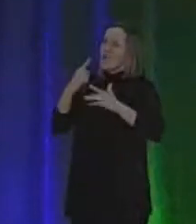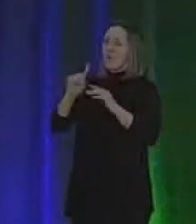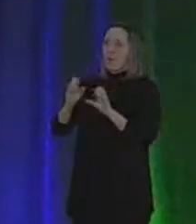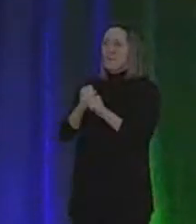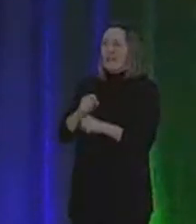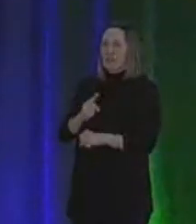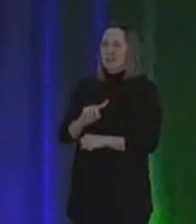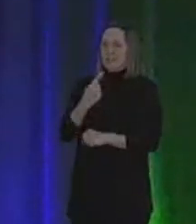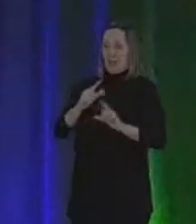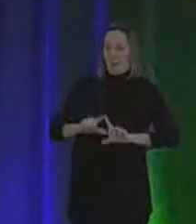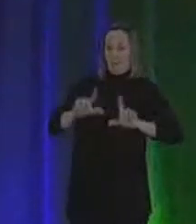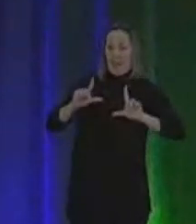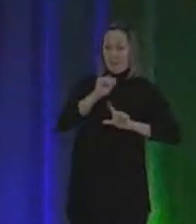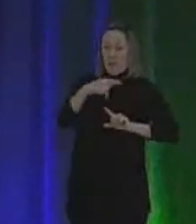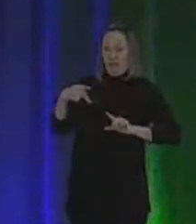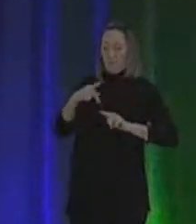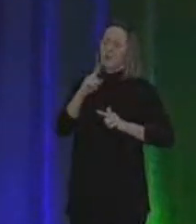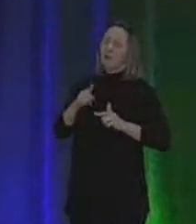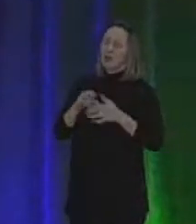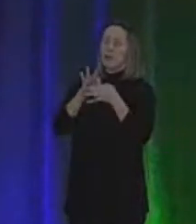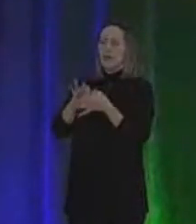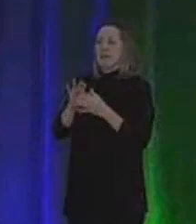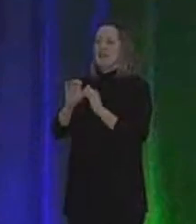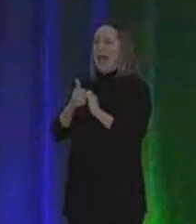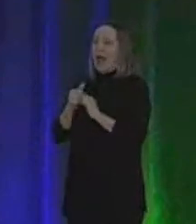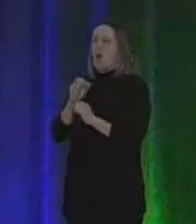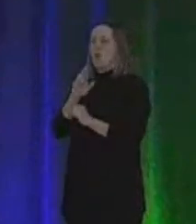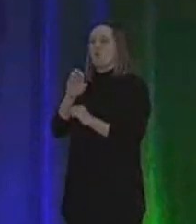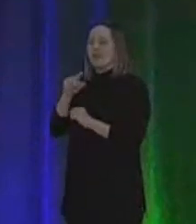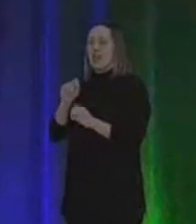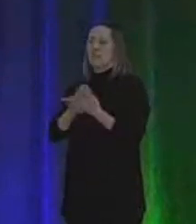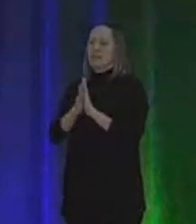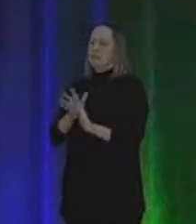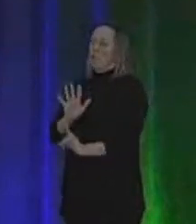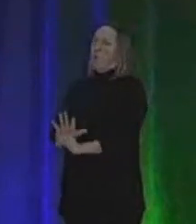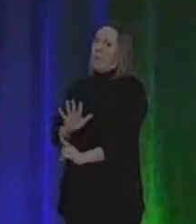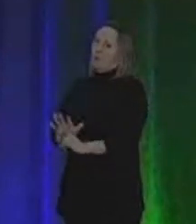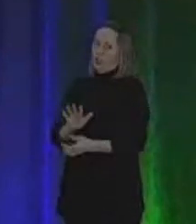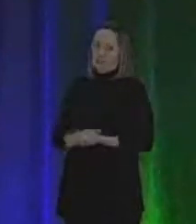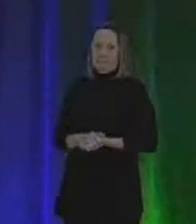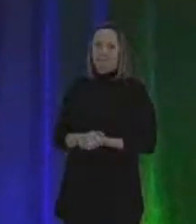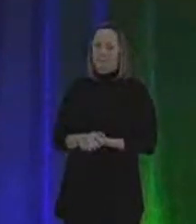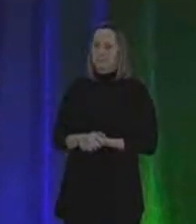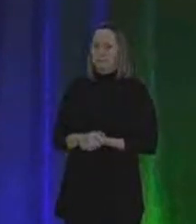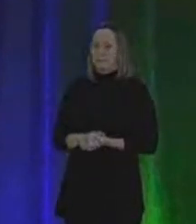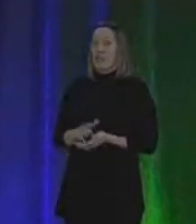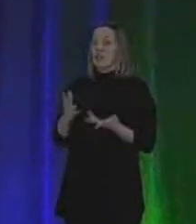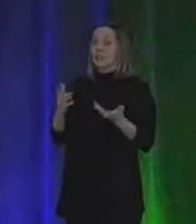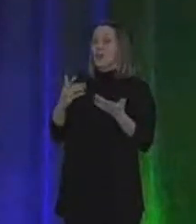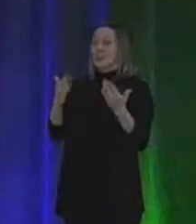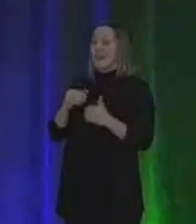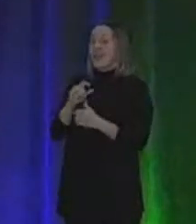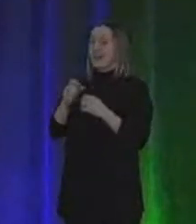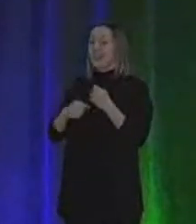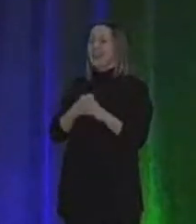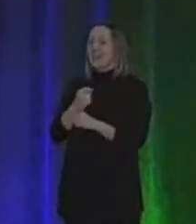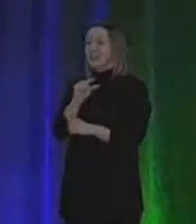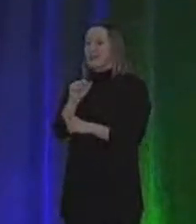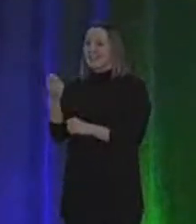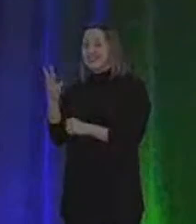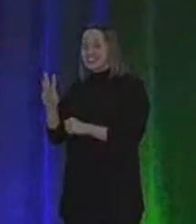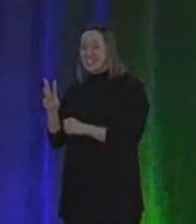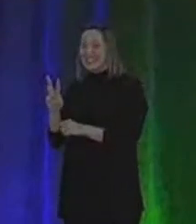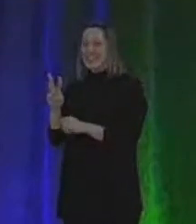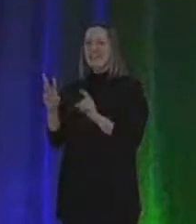single-page applications, and it's really what contributed to making React so popular. So then in 2016, Vercel